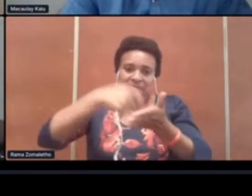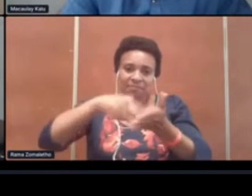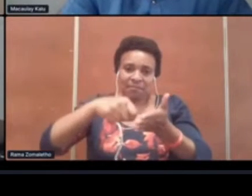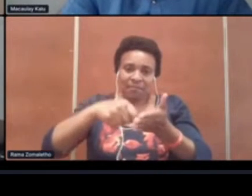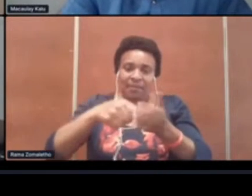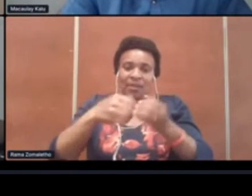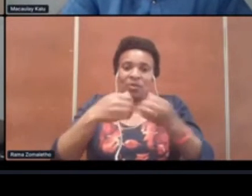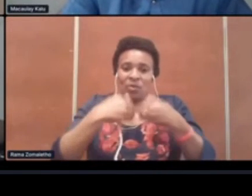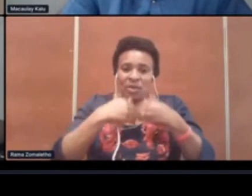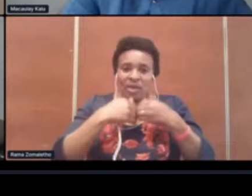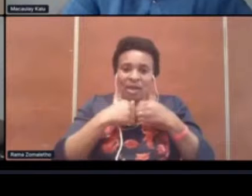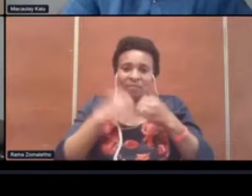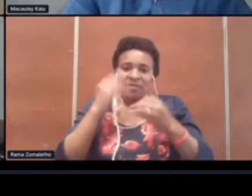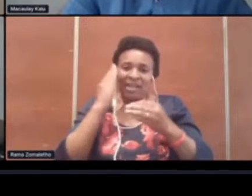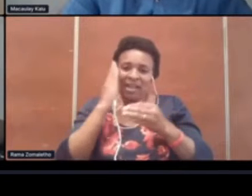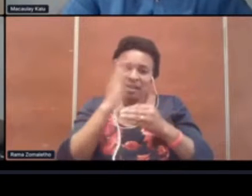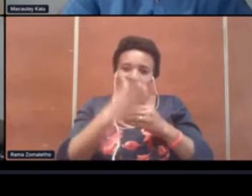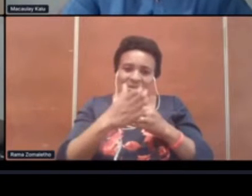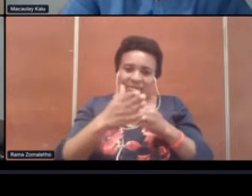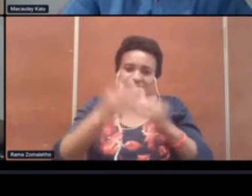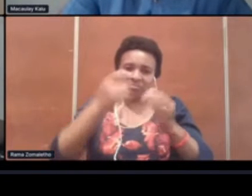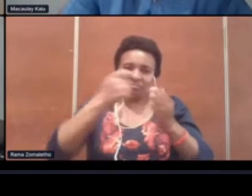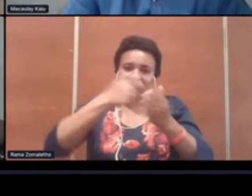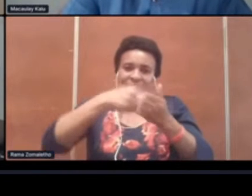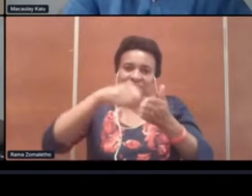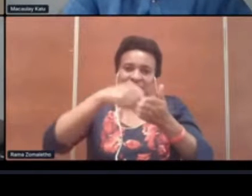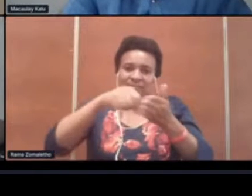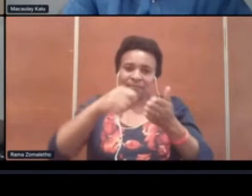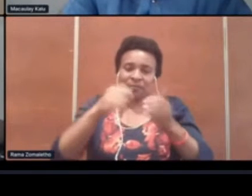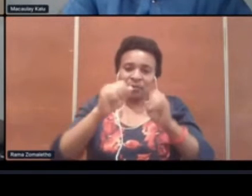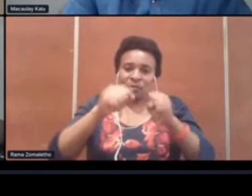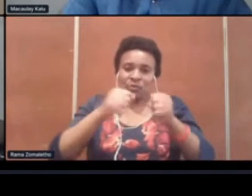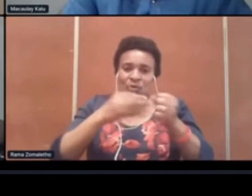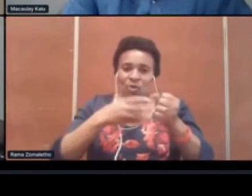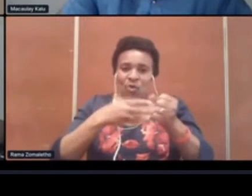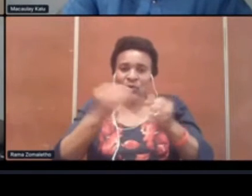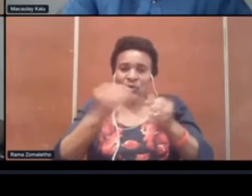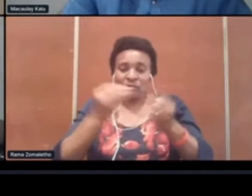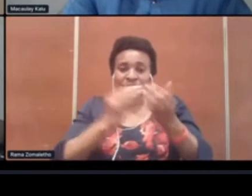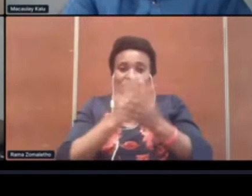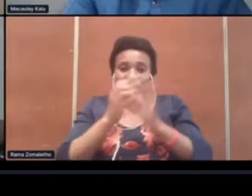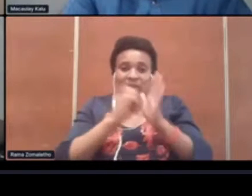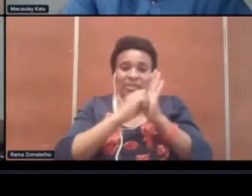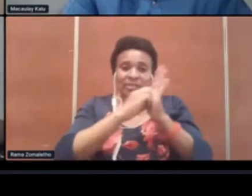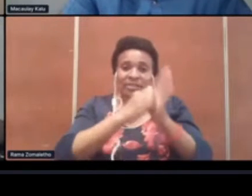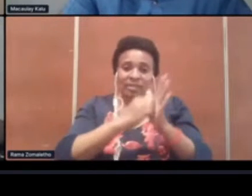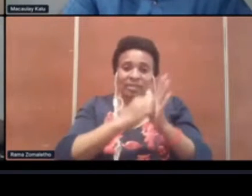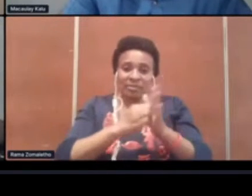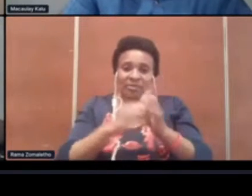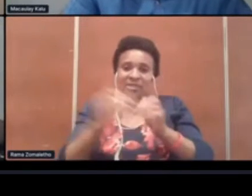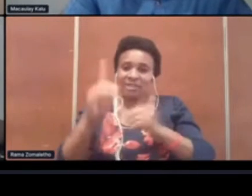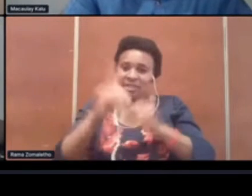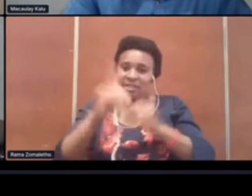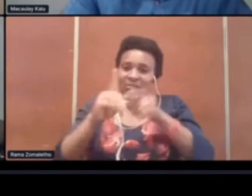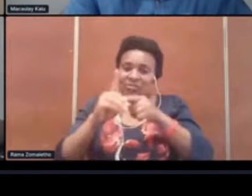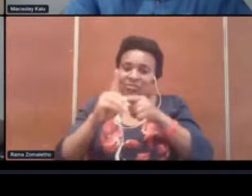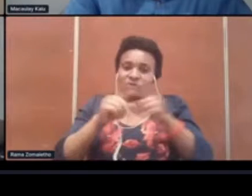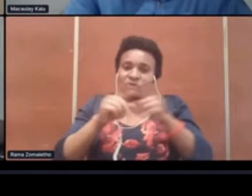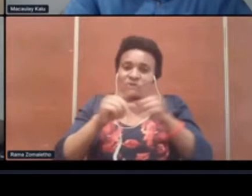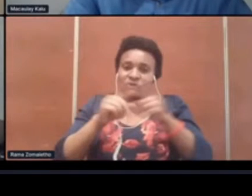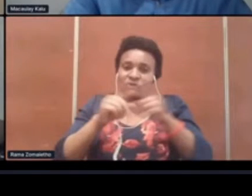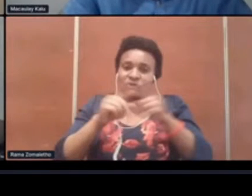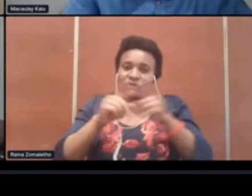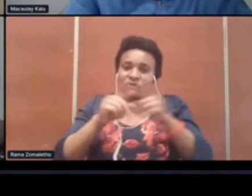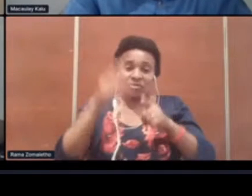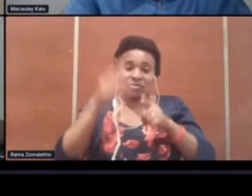go through. For example, when you, as a diasporan, travel, you don't disclose whether it's $1,000, $2,000, and